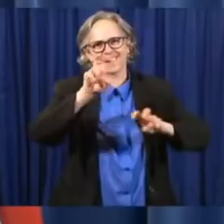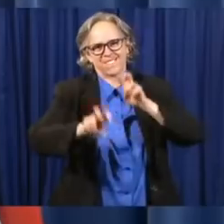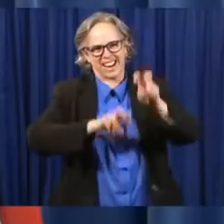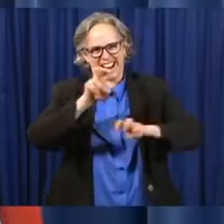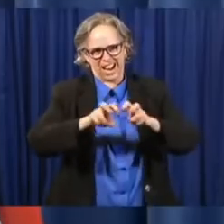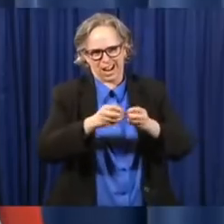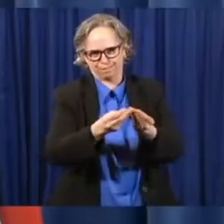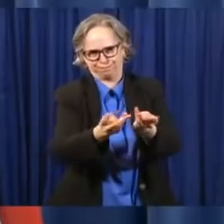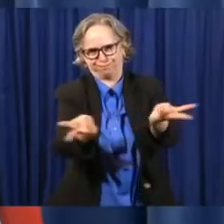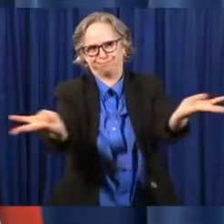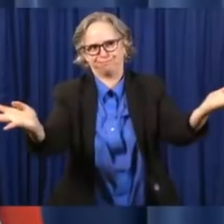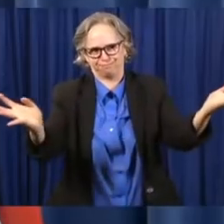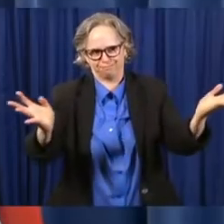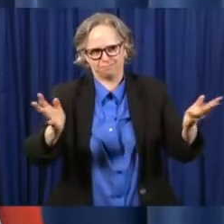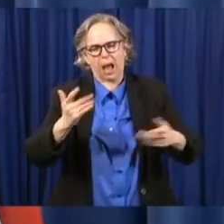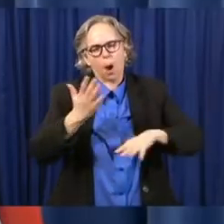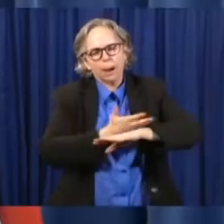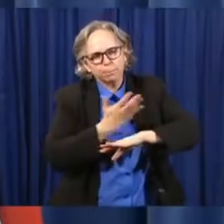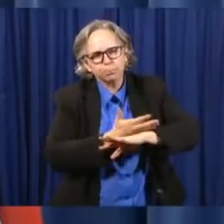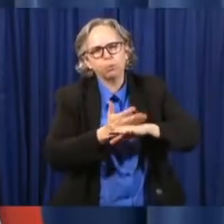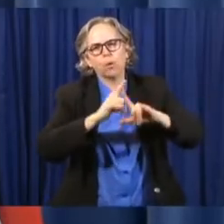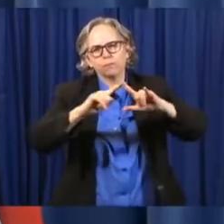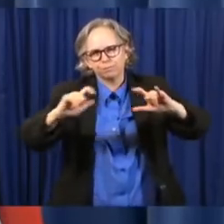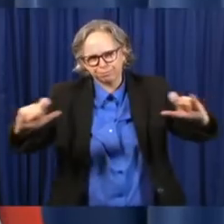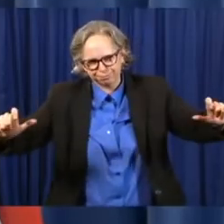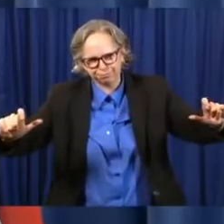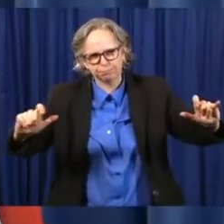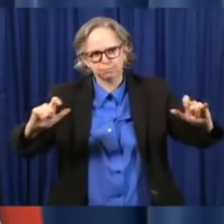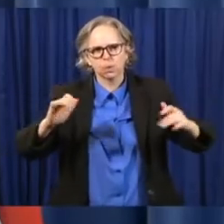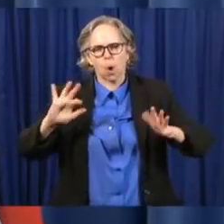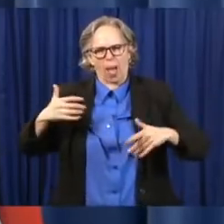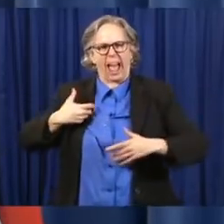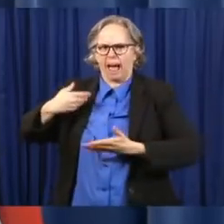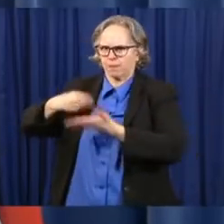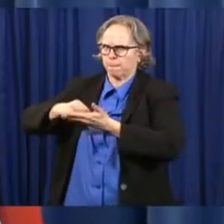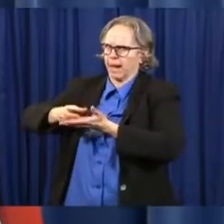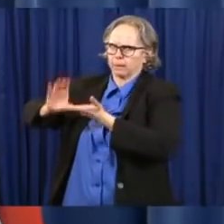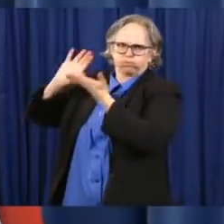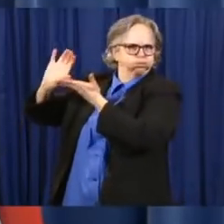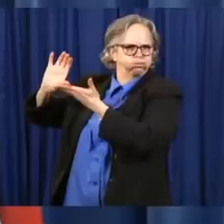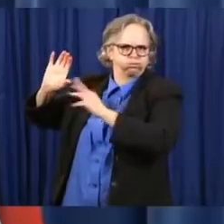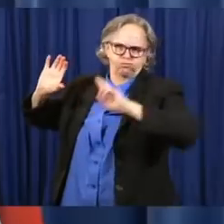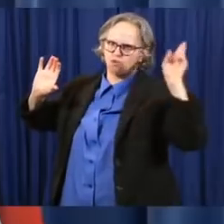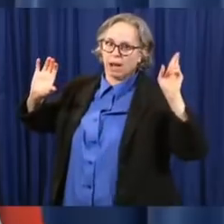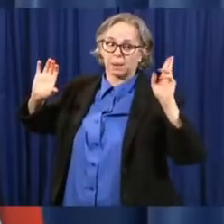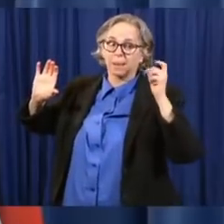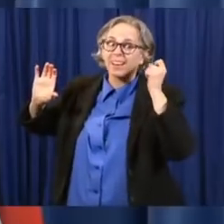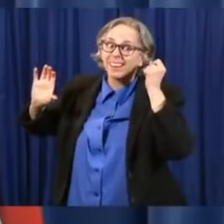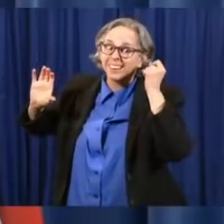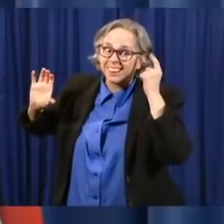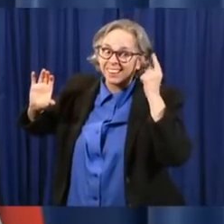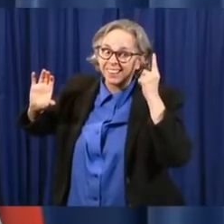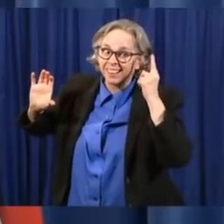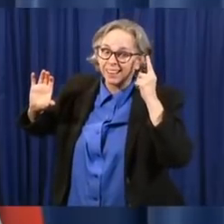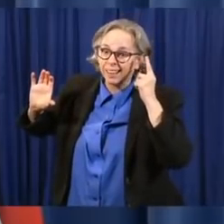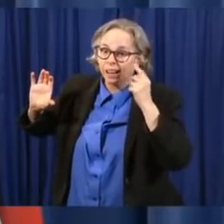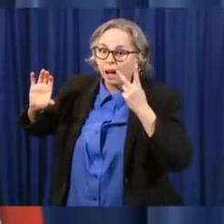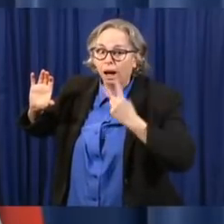budget. No one, of course, foresaw that we'd have the coronavirus epidemic.